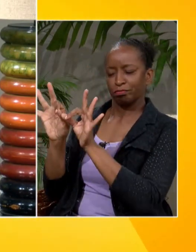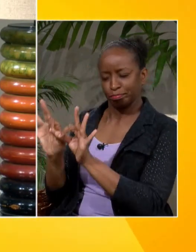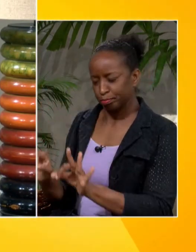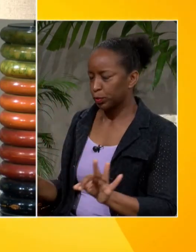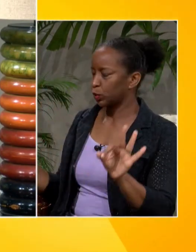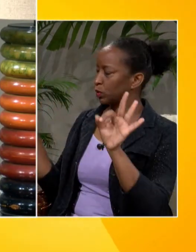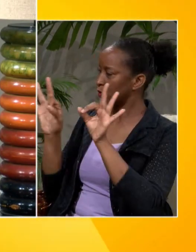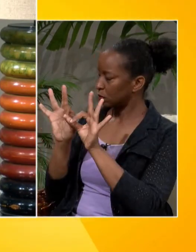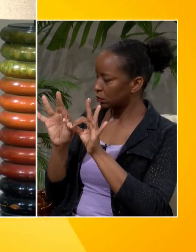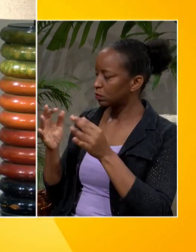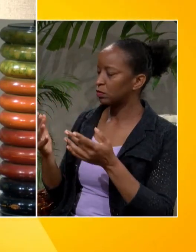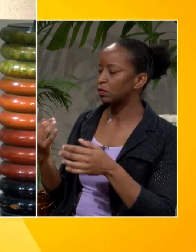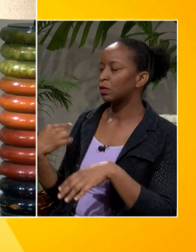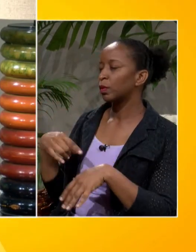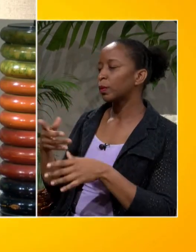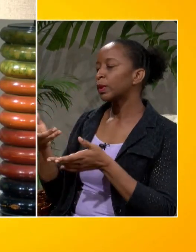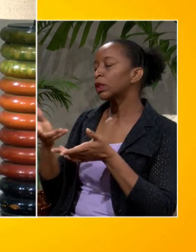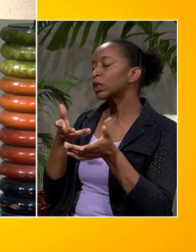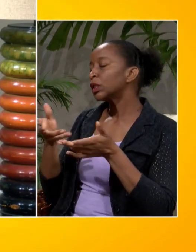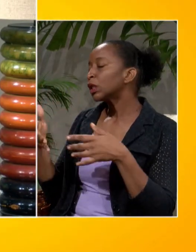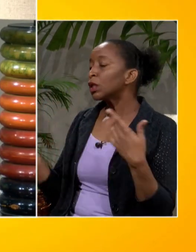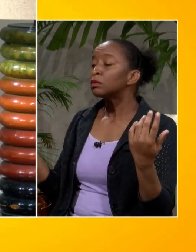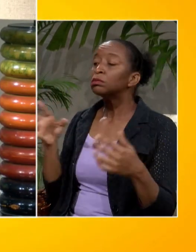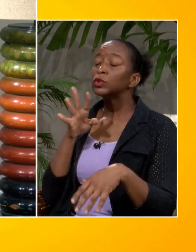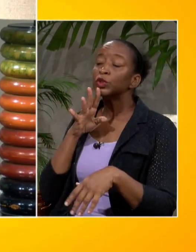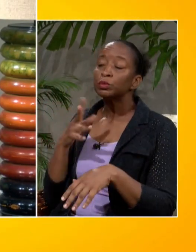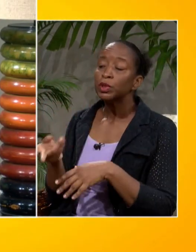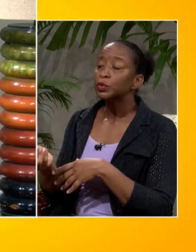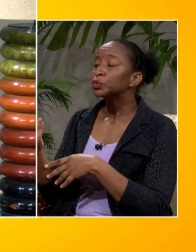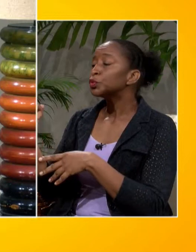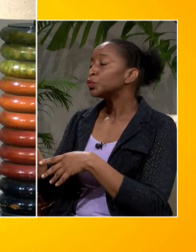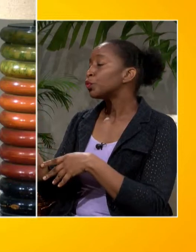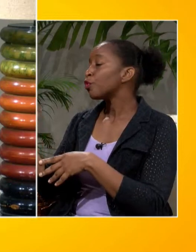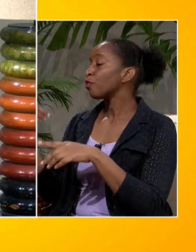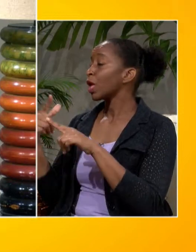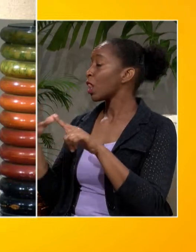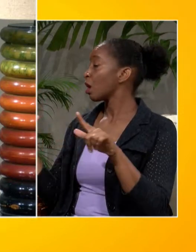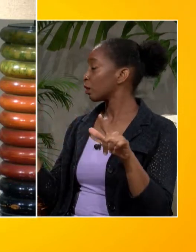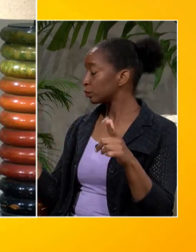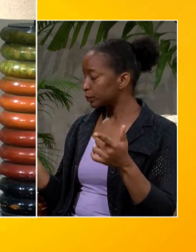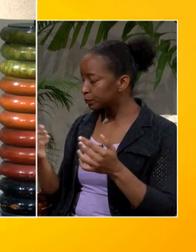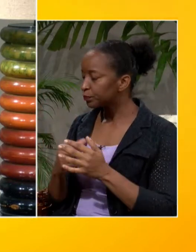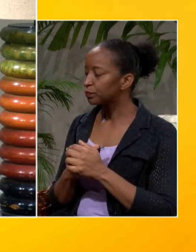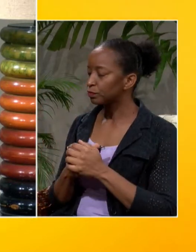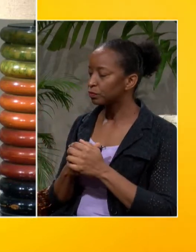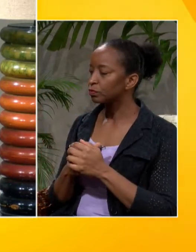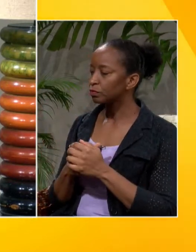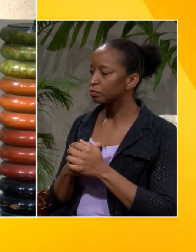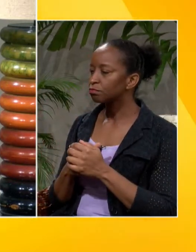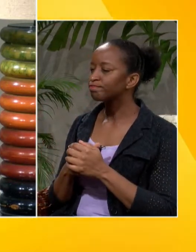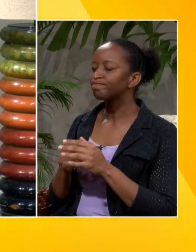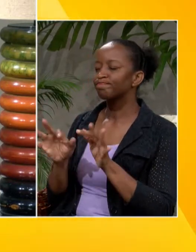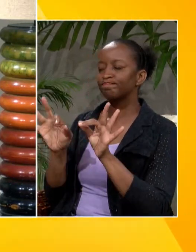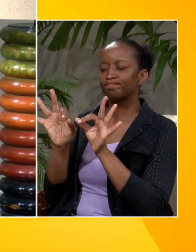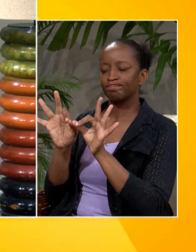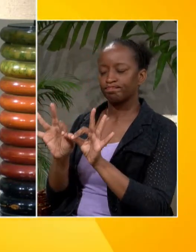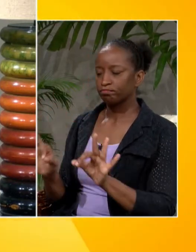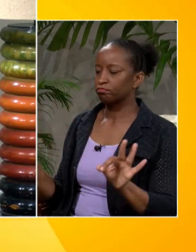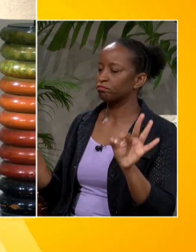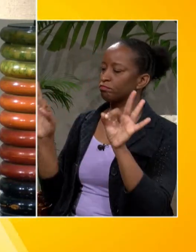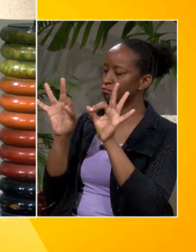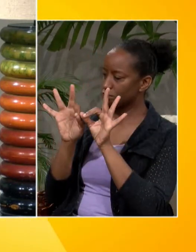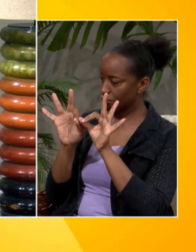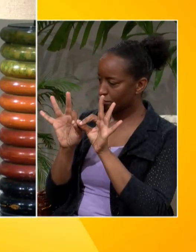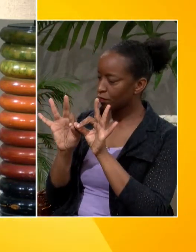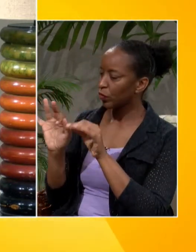as we talk about being bilingual or trilingual, you know, being able to speak other languages, it's very important,